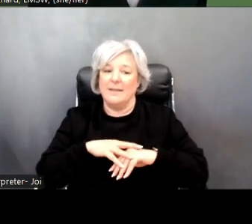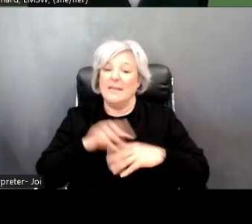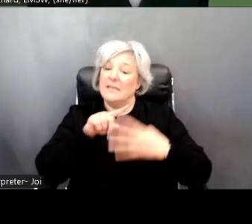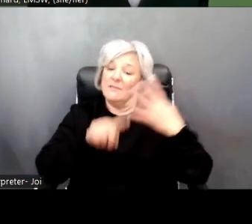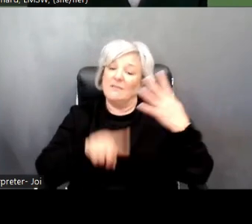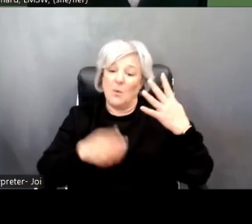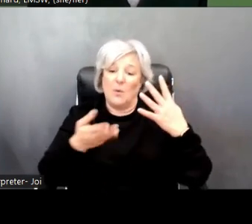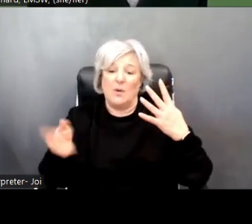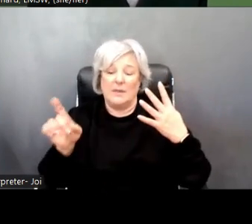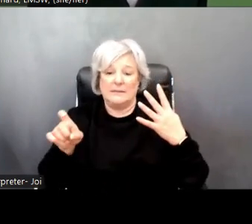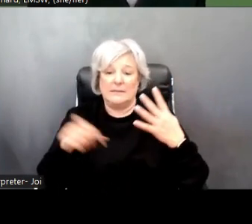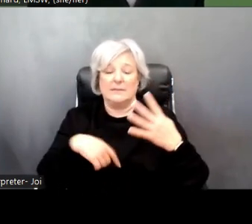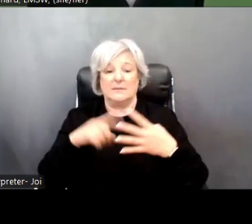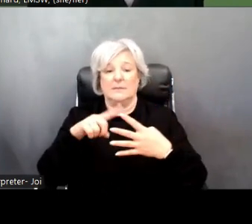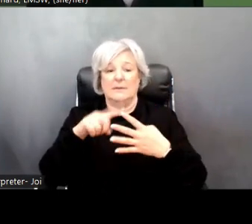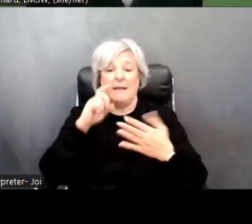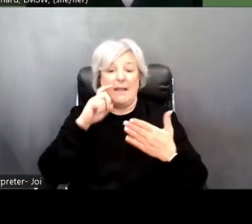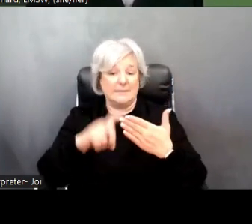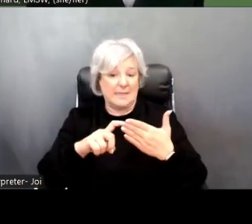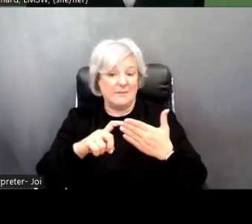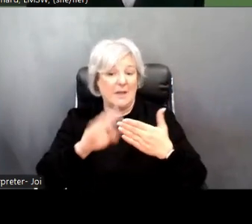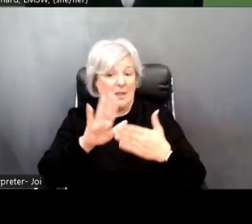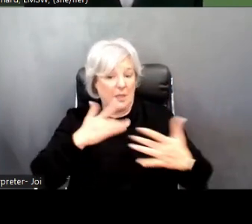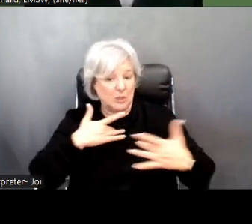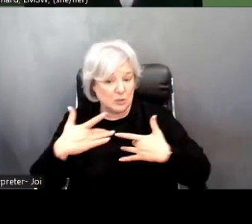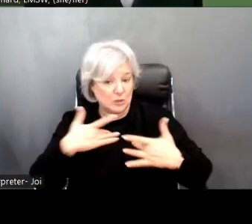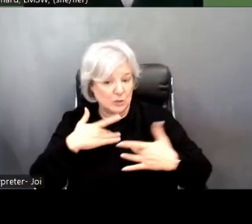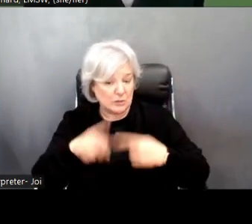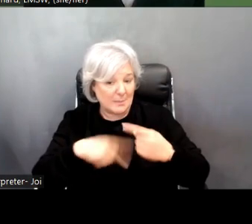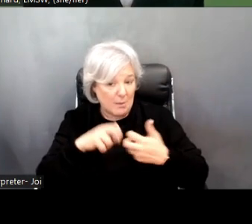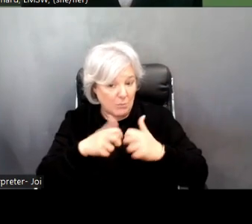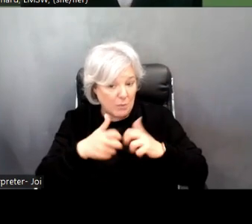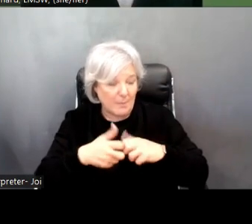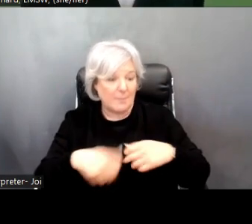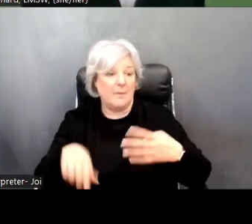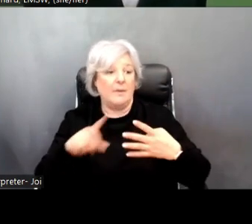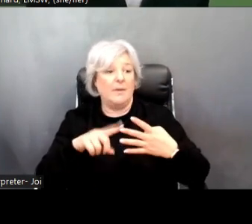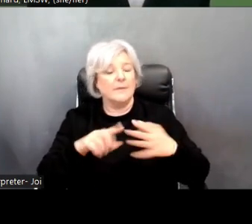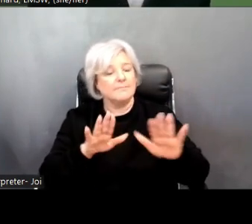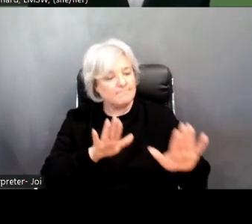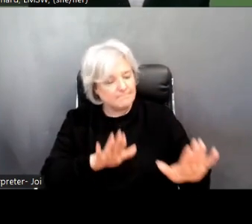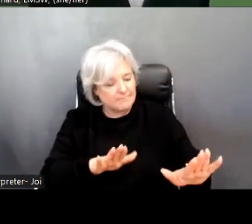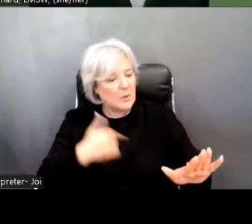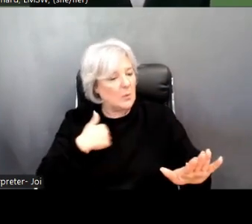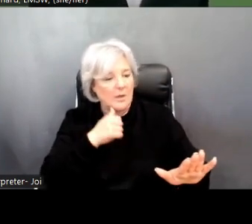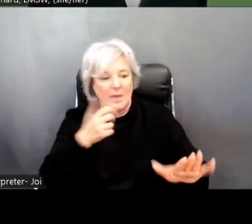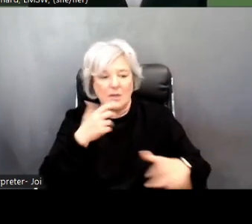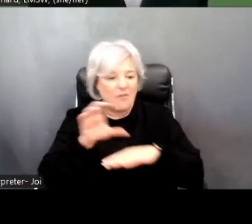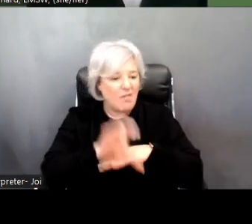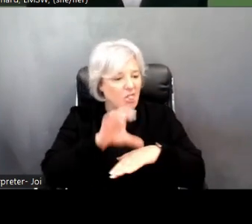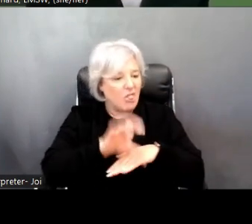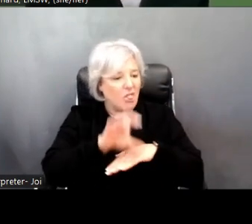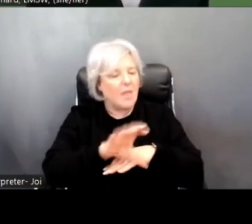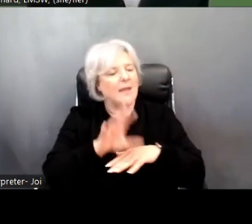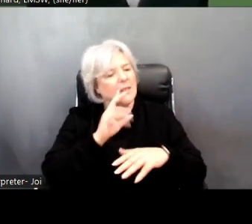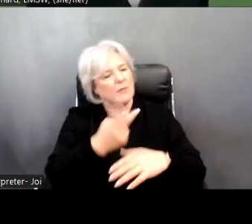steps: identify and understand the child's concern about the problem, and reassure them that we're not here to impose our will, but let's work this